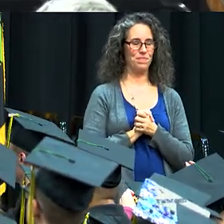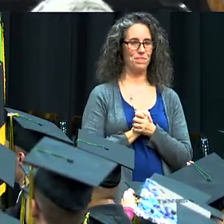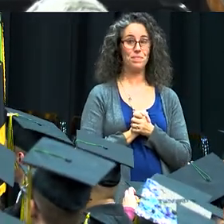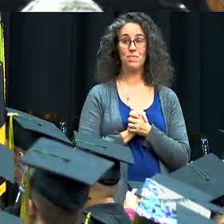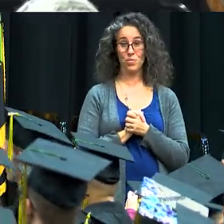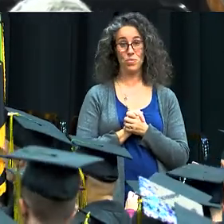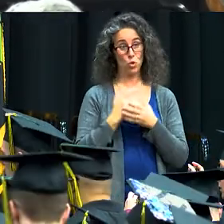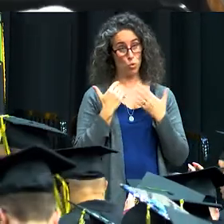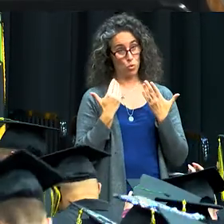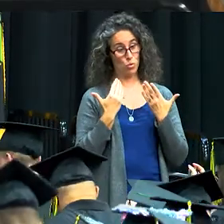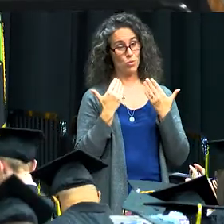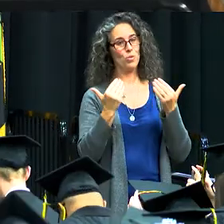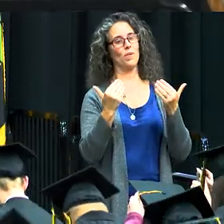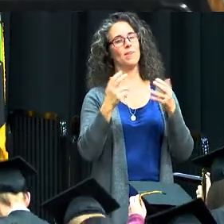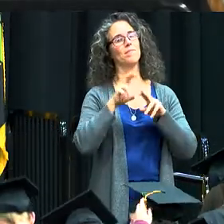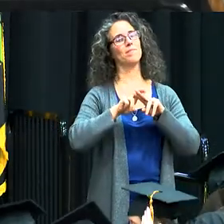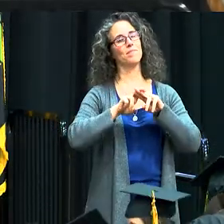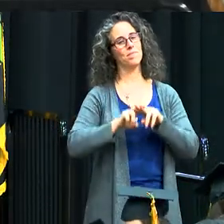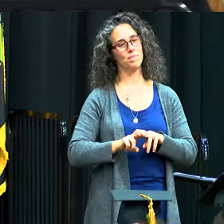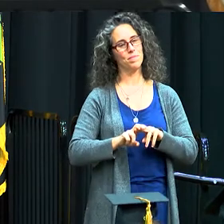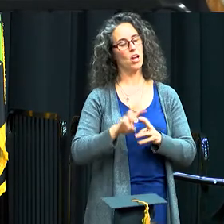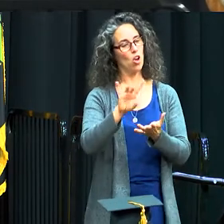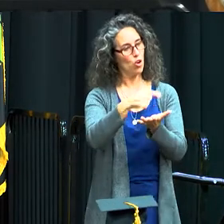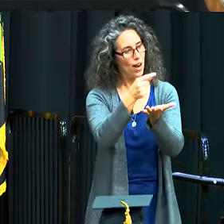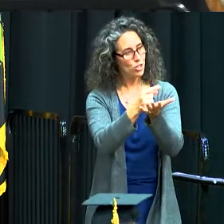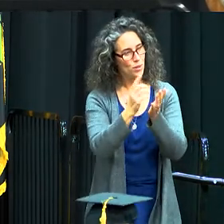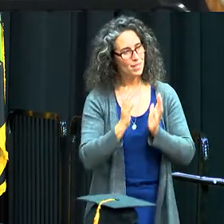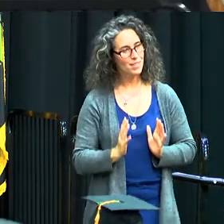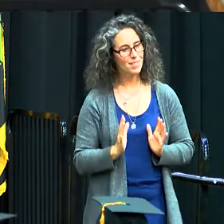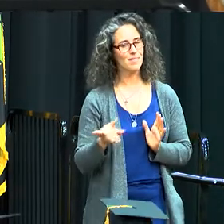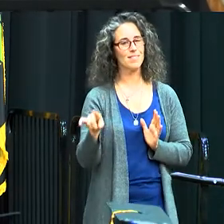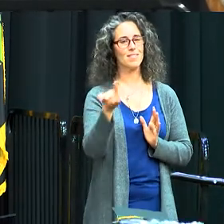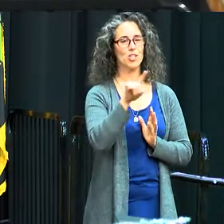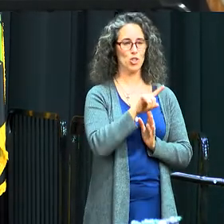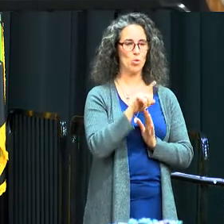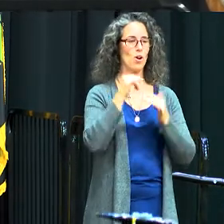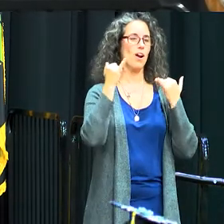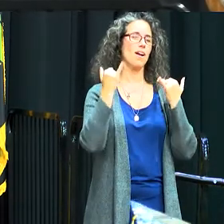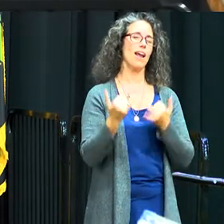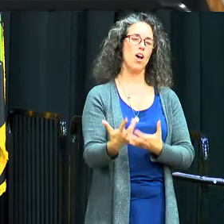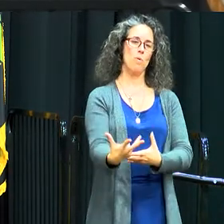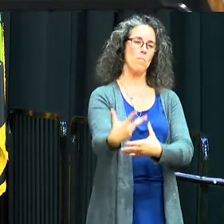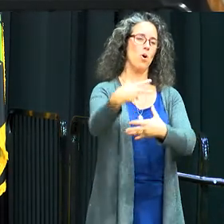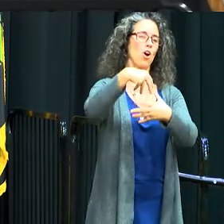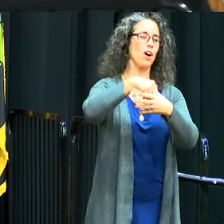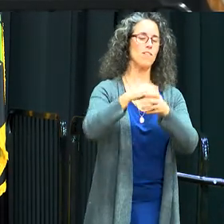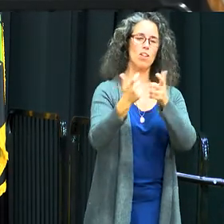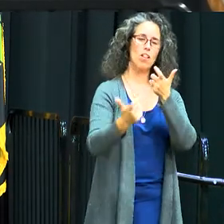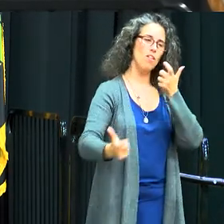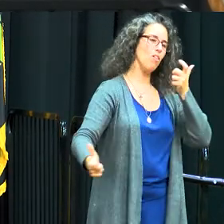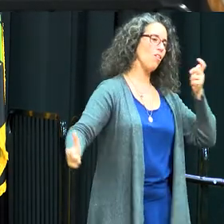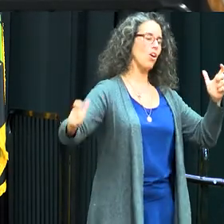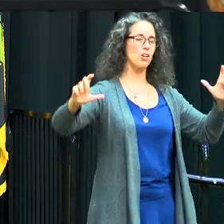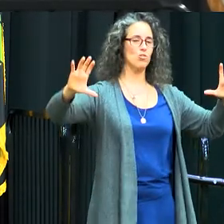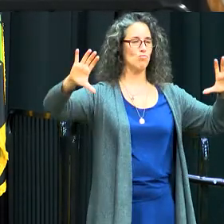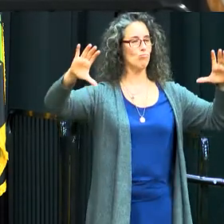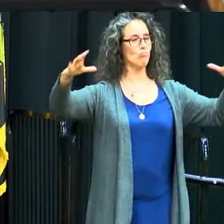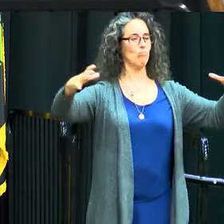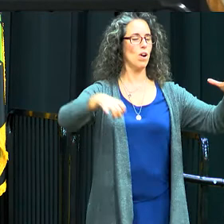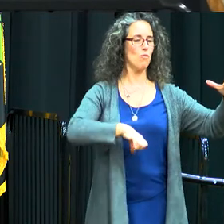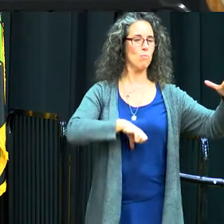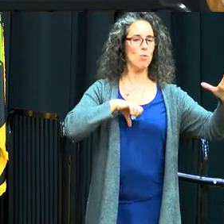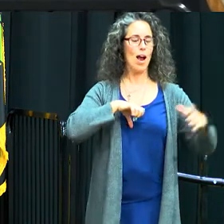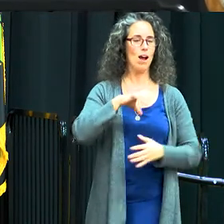You may be seated. Graduates, you are now part of a large network of proud